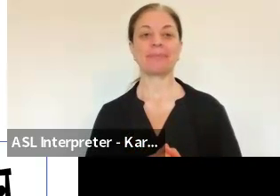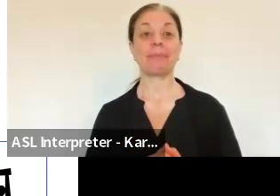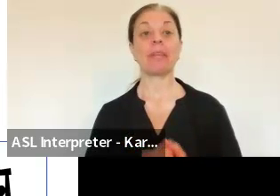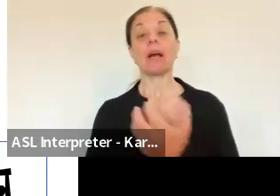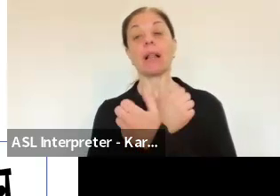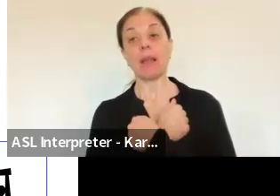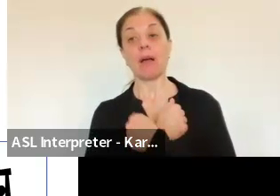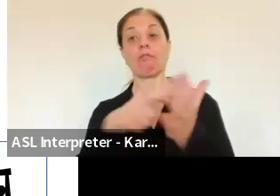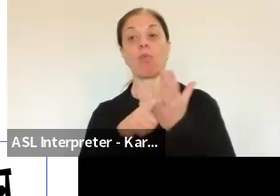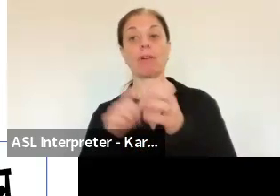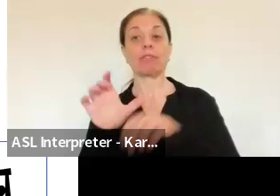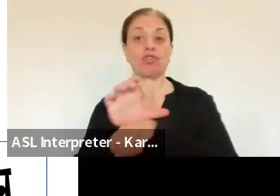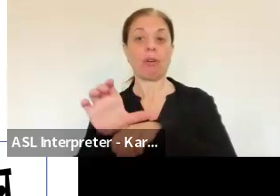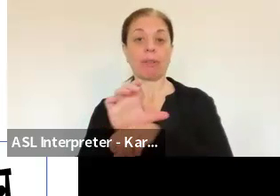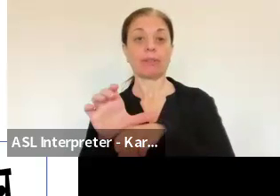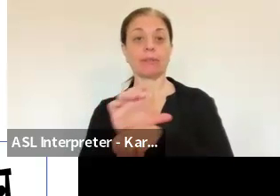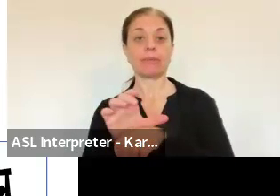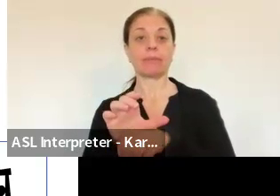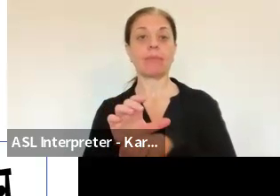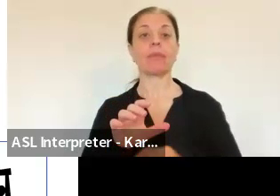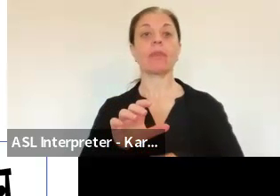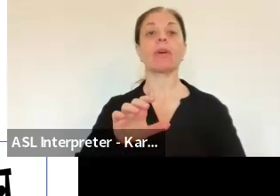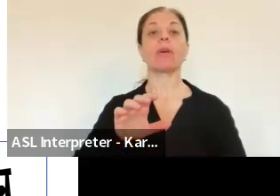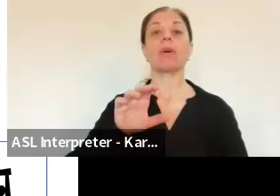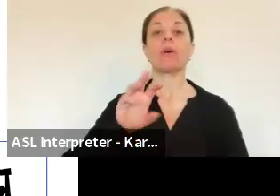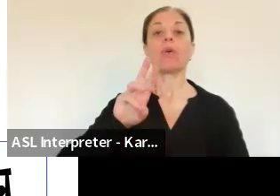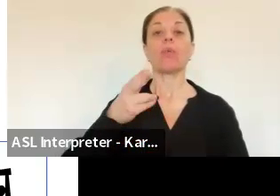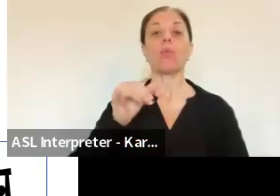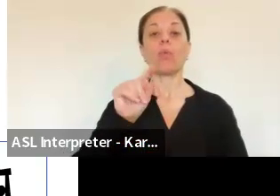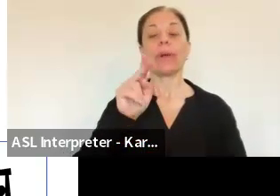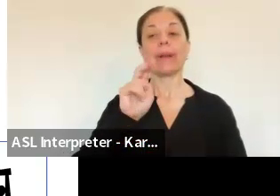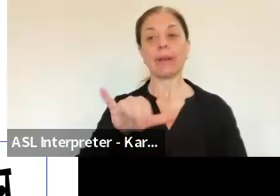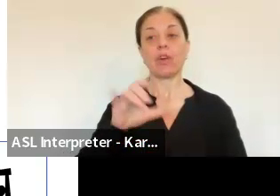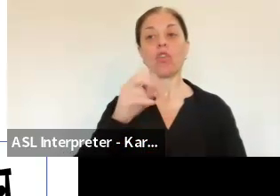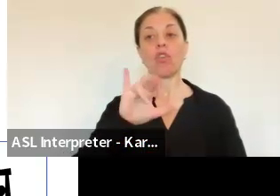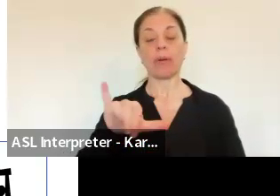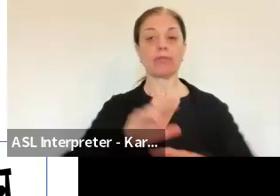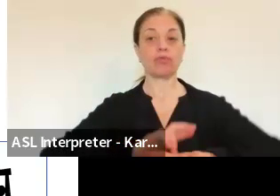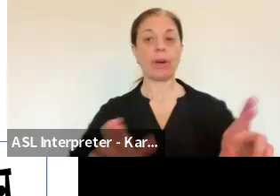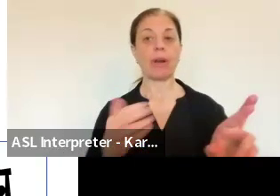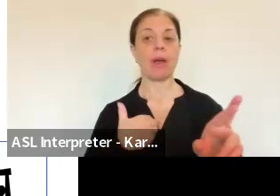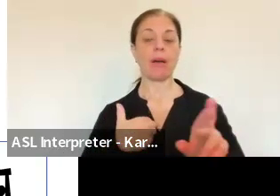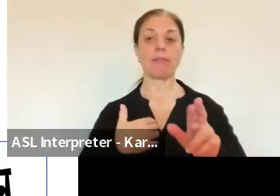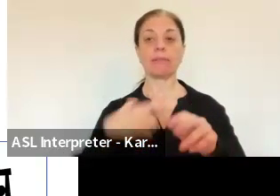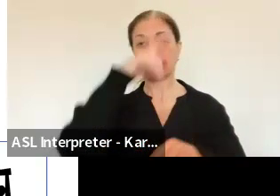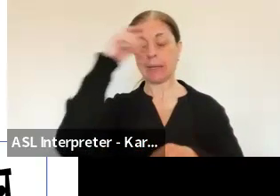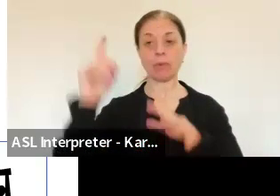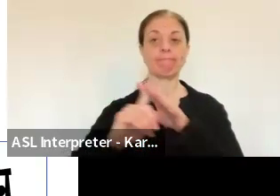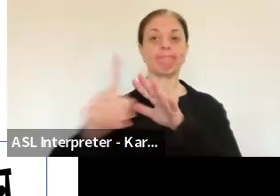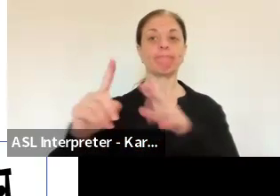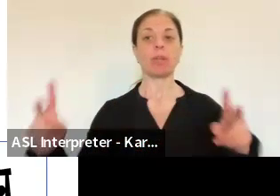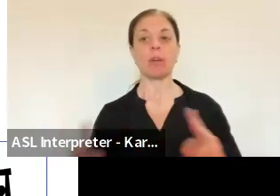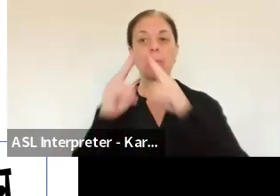Love requires chocolate. Whitney Curry is primed to have an epic semester abroad in Paris. She's created the